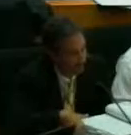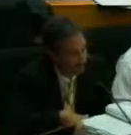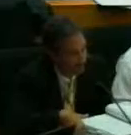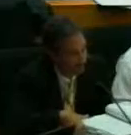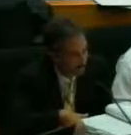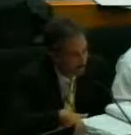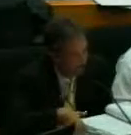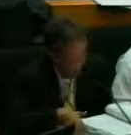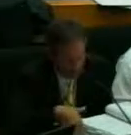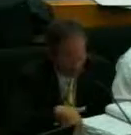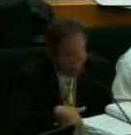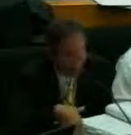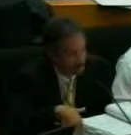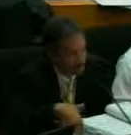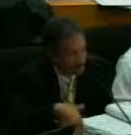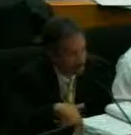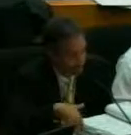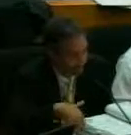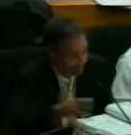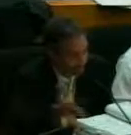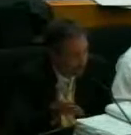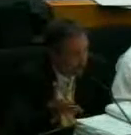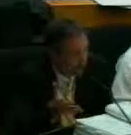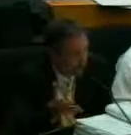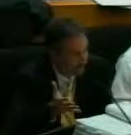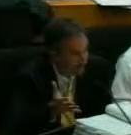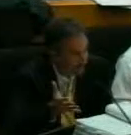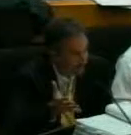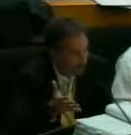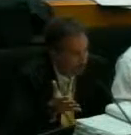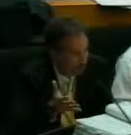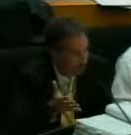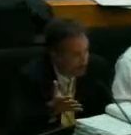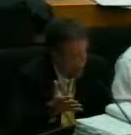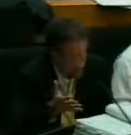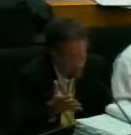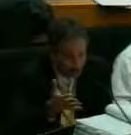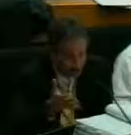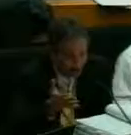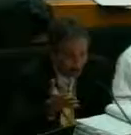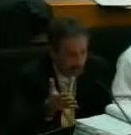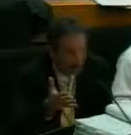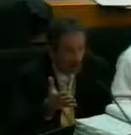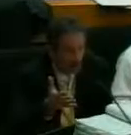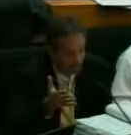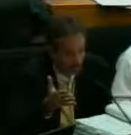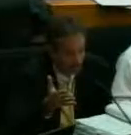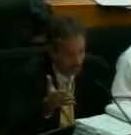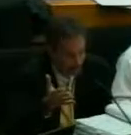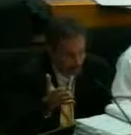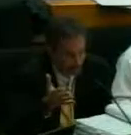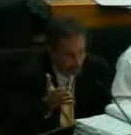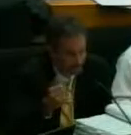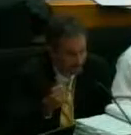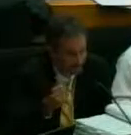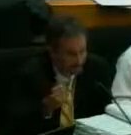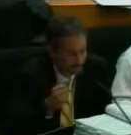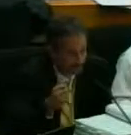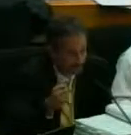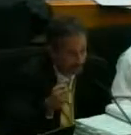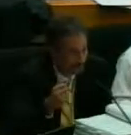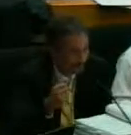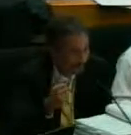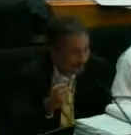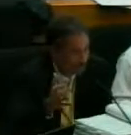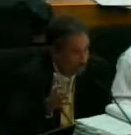building is still sitting empty, and there's nothing that's been done with it. I'm wondering if this had been effect, this ordinance, if this would have